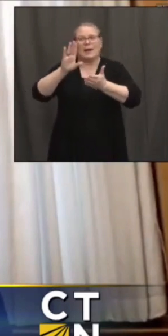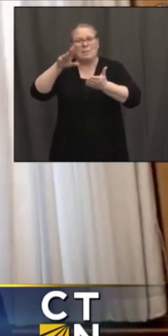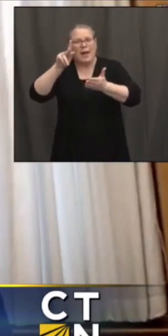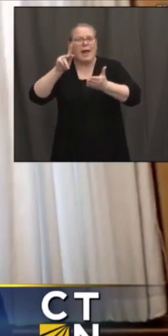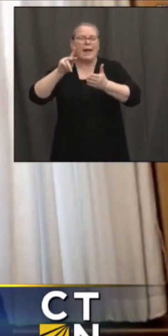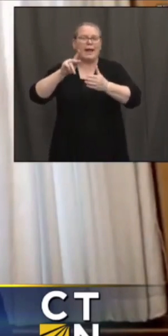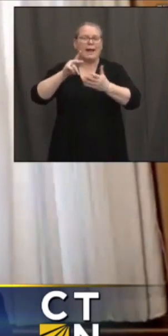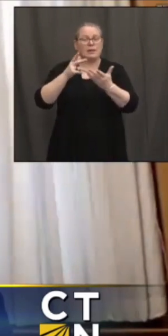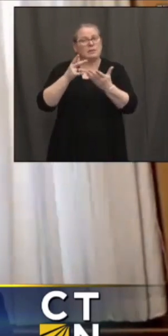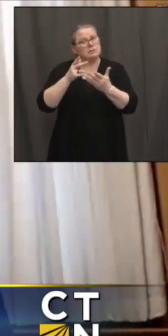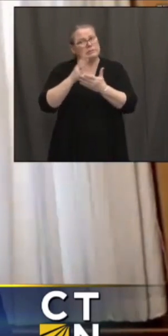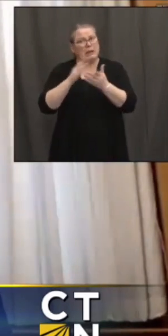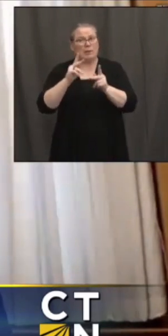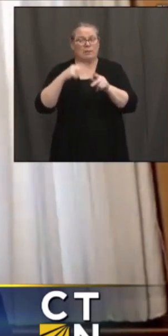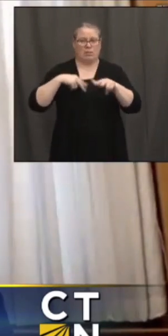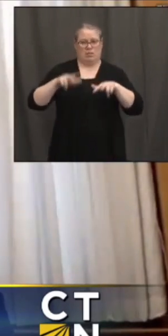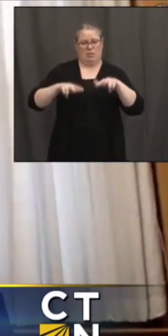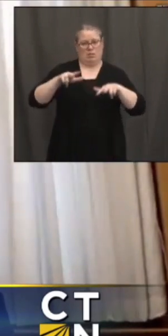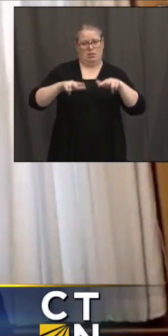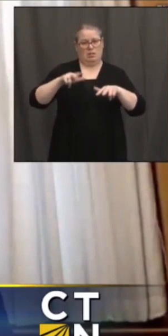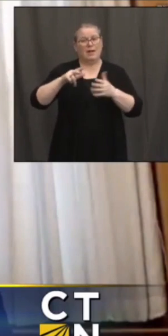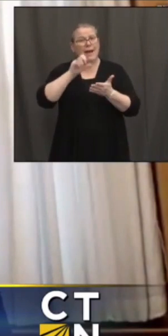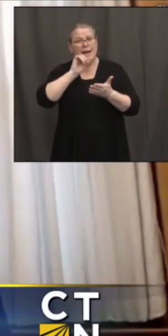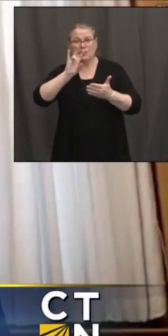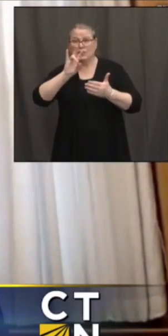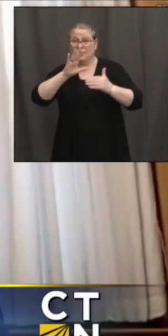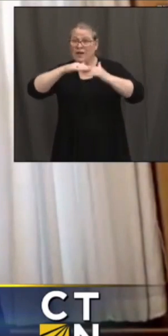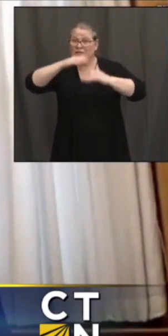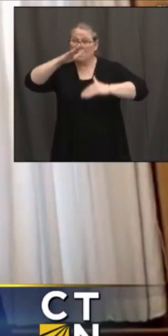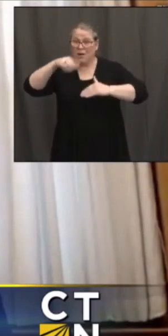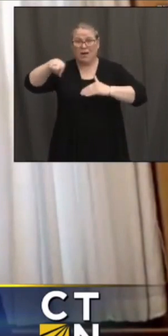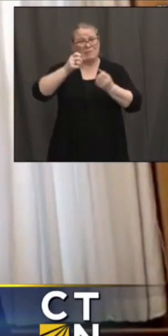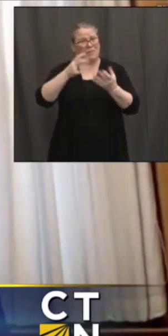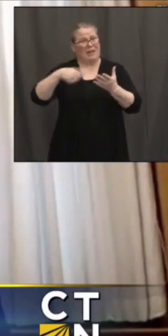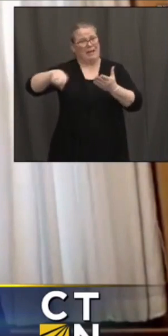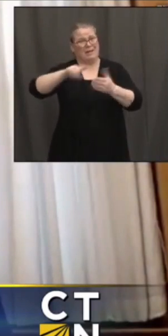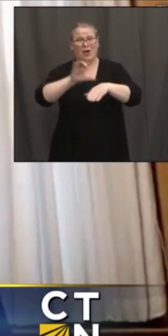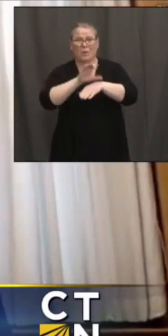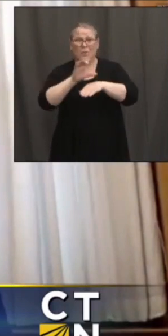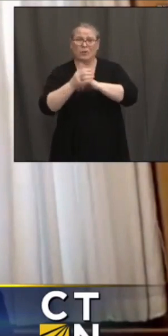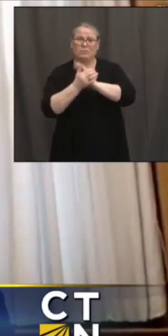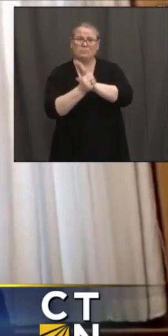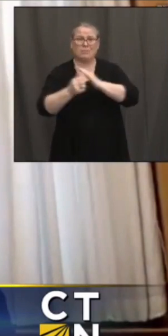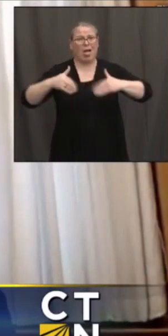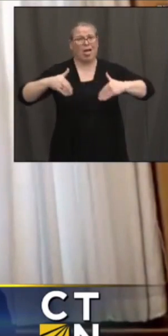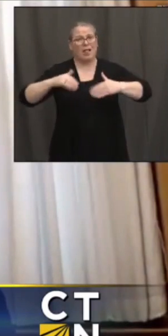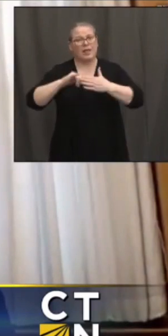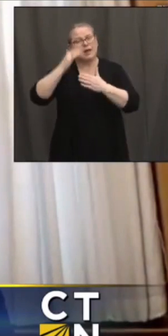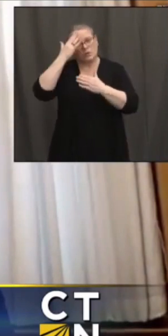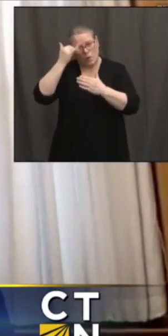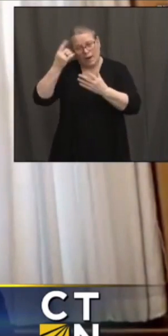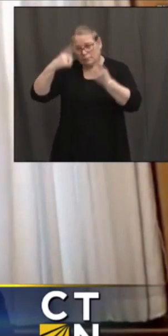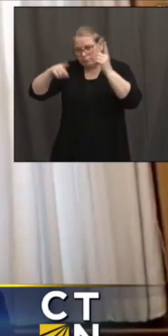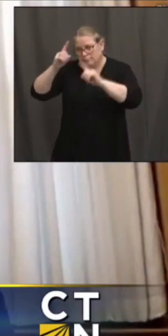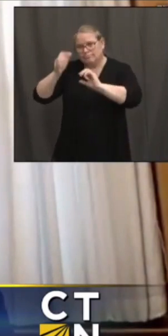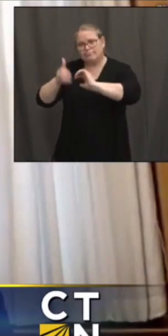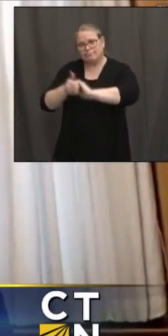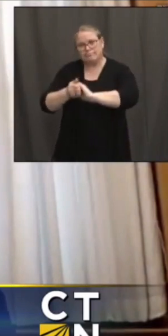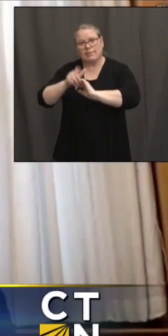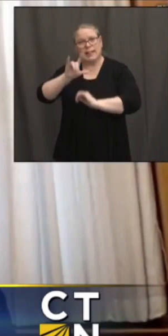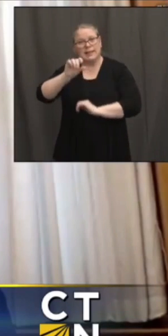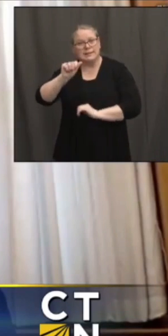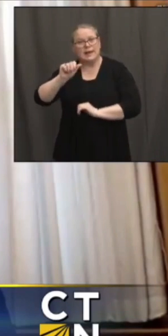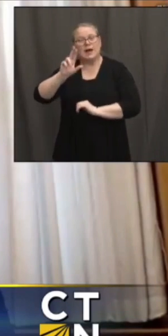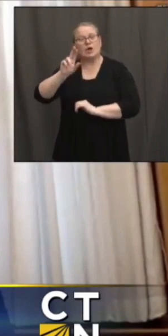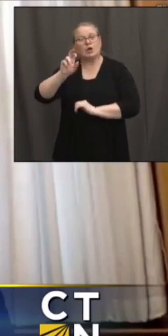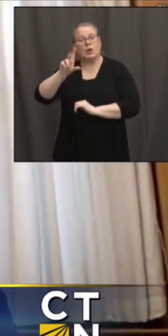in the 75 and above group, there are a lot of people who fall into that category. That's why we partnered with Lisa and her team to ensure that